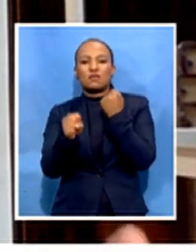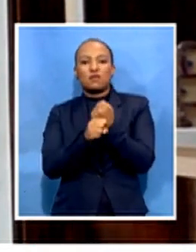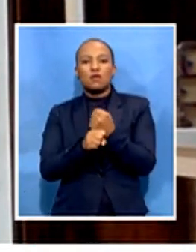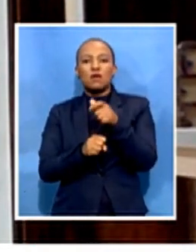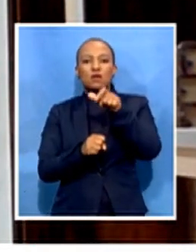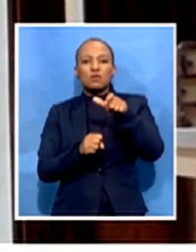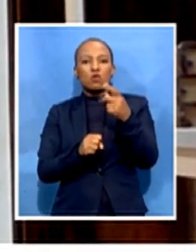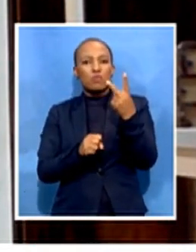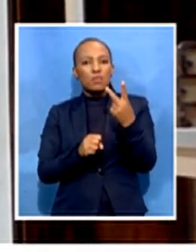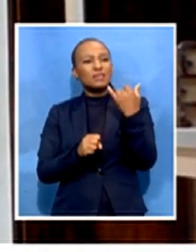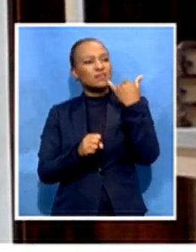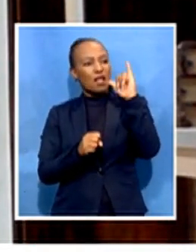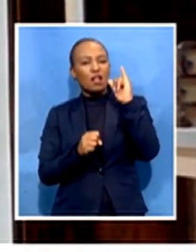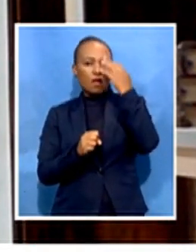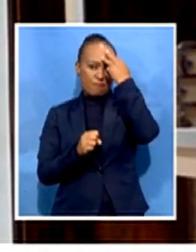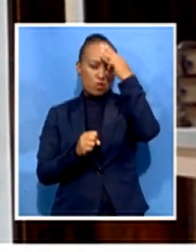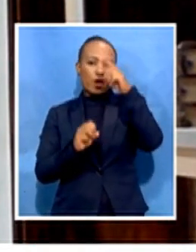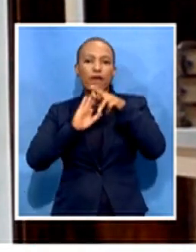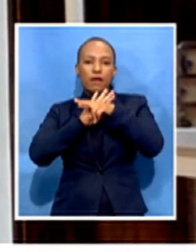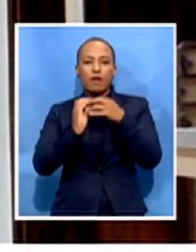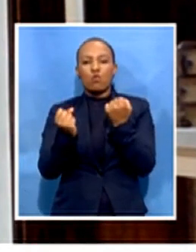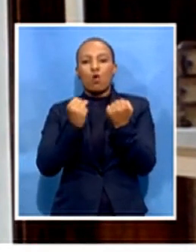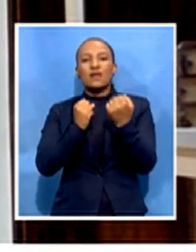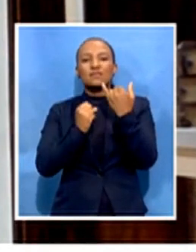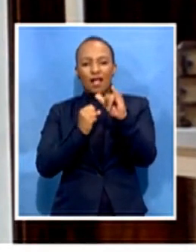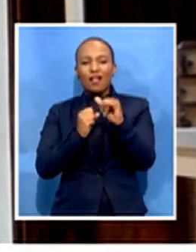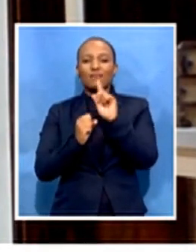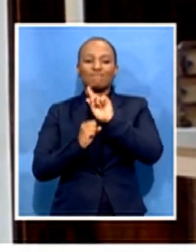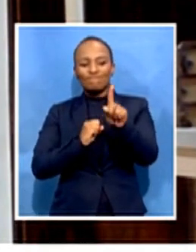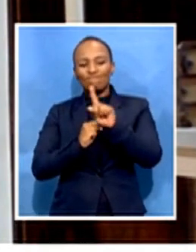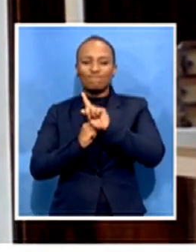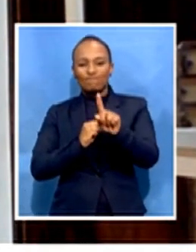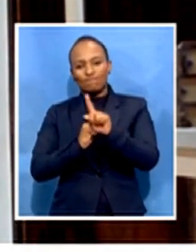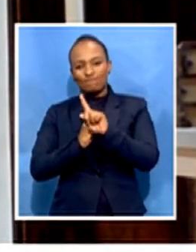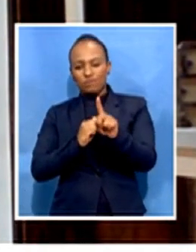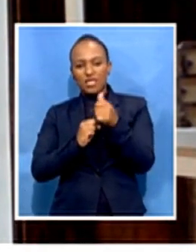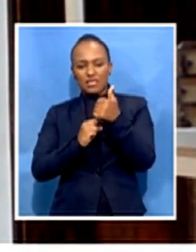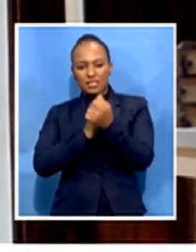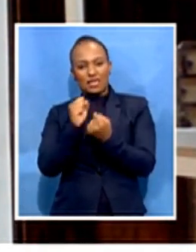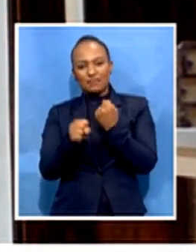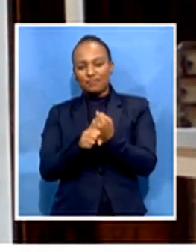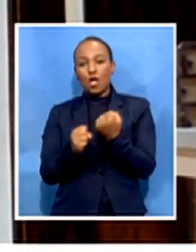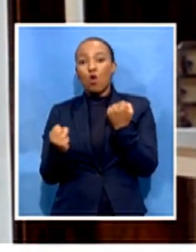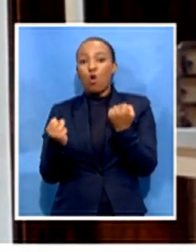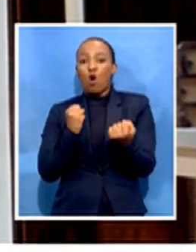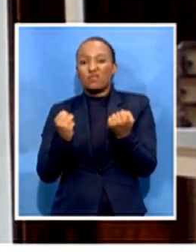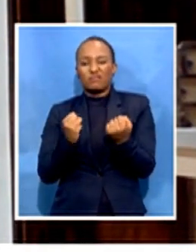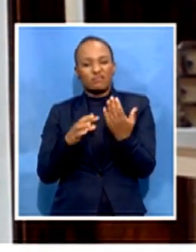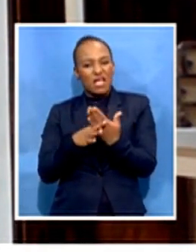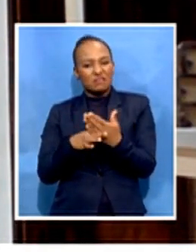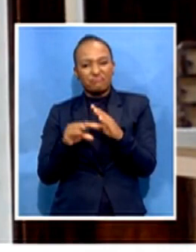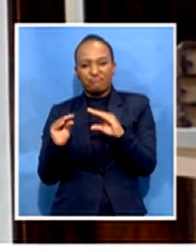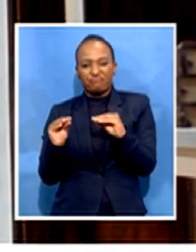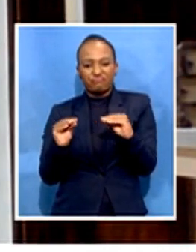Court 6 years plus later. So the wheels of justice is a problem. Do they have the capacity? Yes, I think they do have